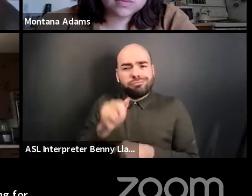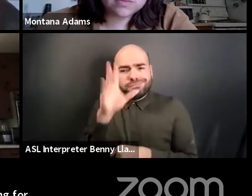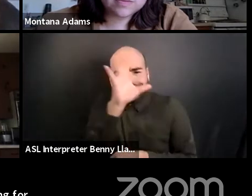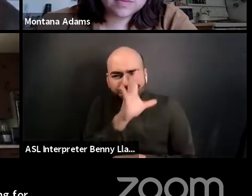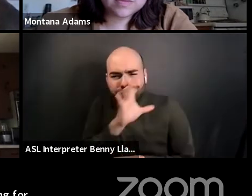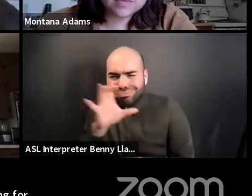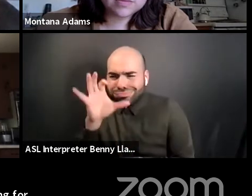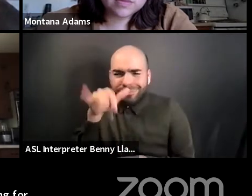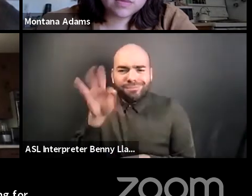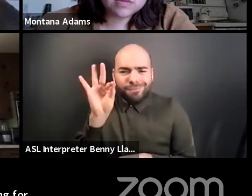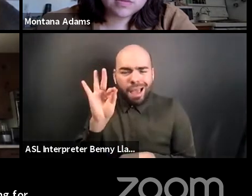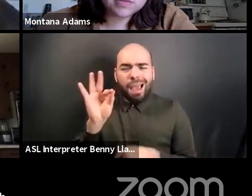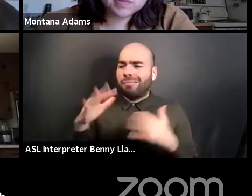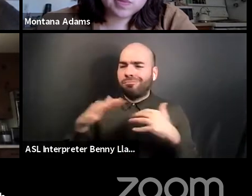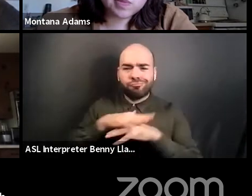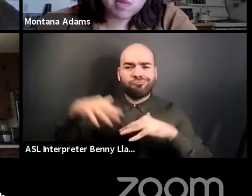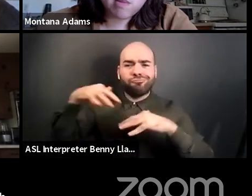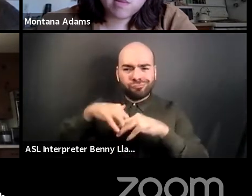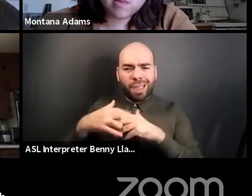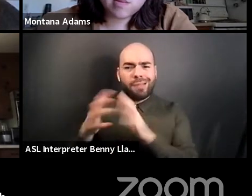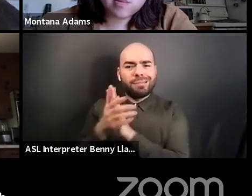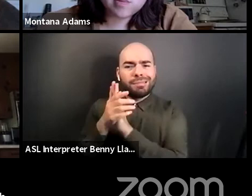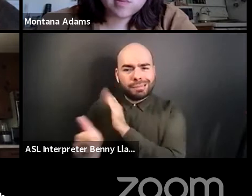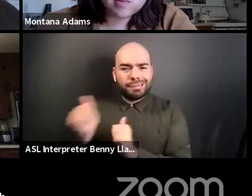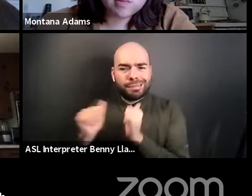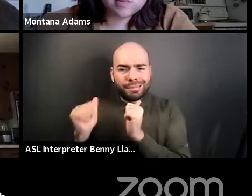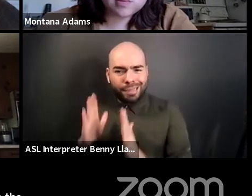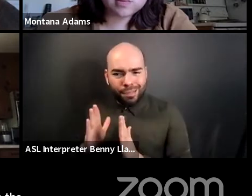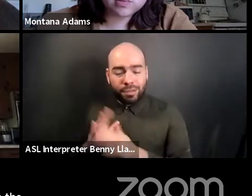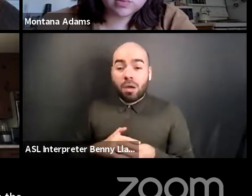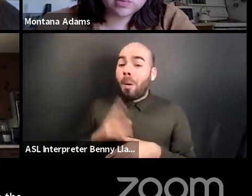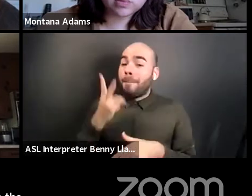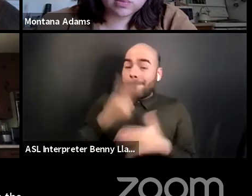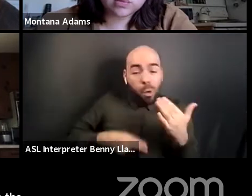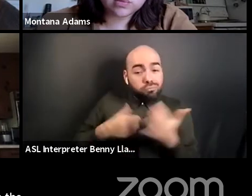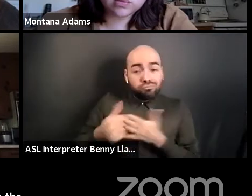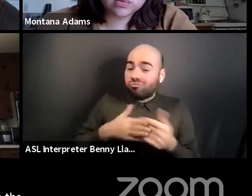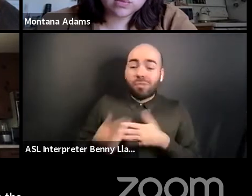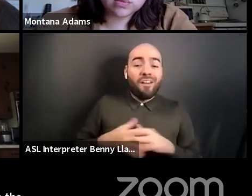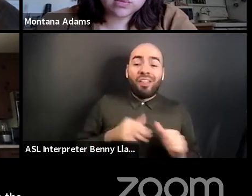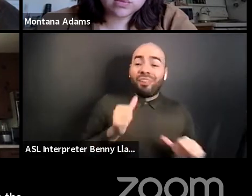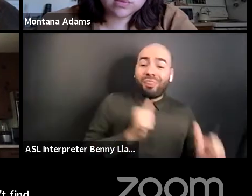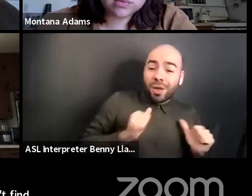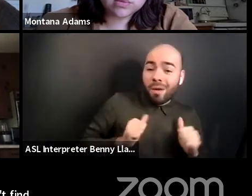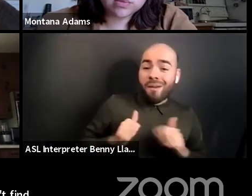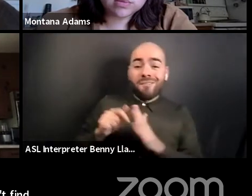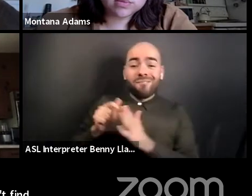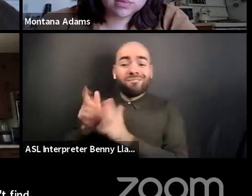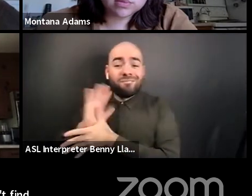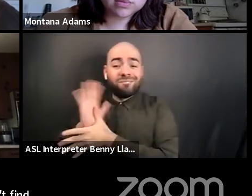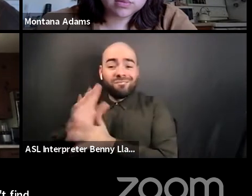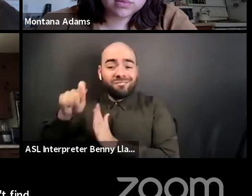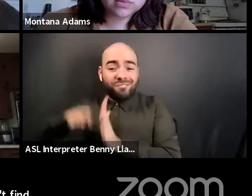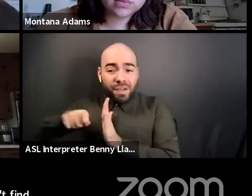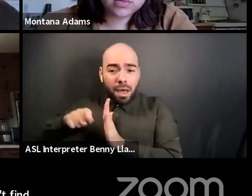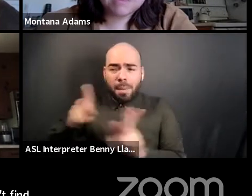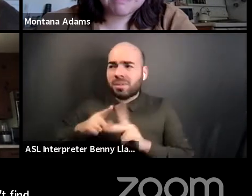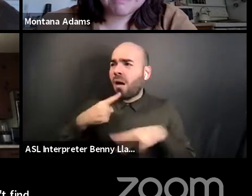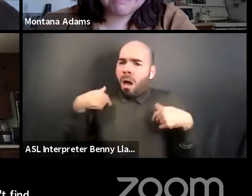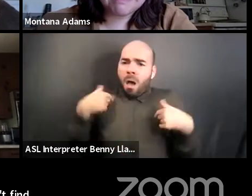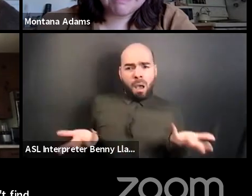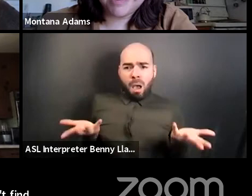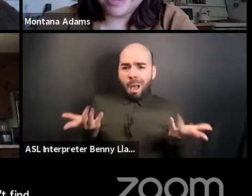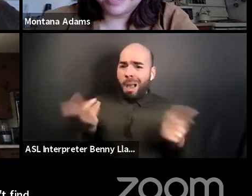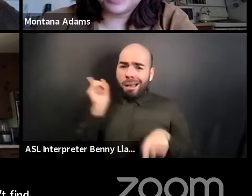of both in the theater and film industry, they're like, I can't find Native people anywhere. And it's like, you're right